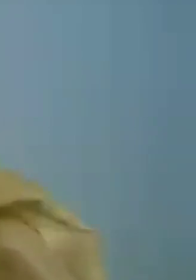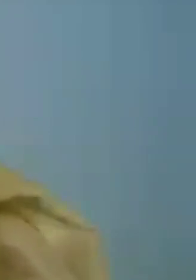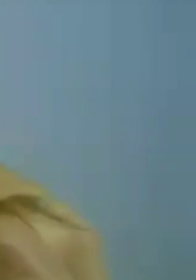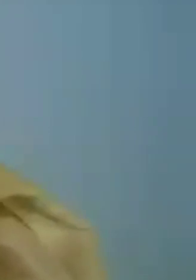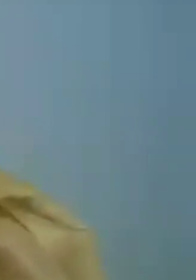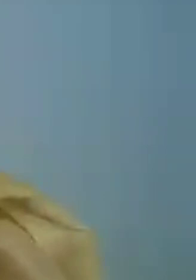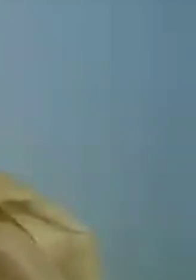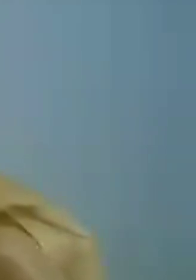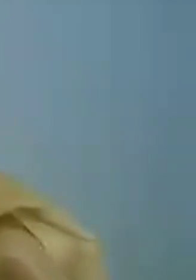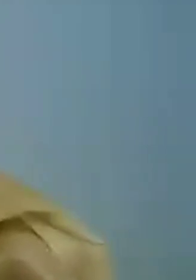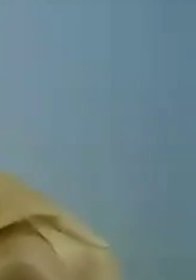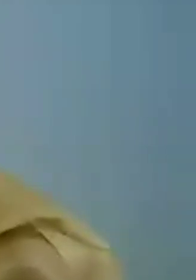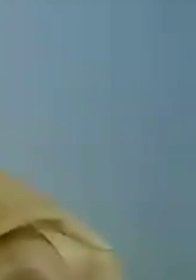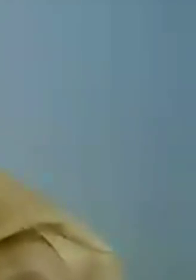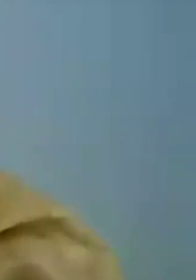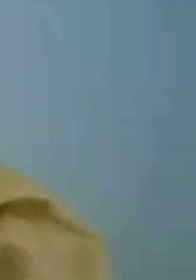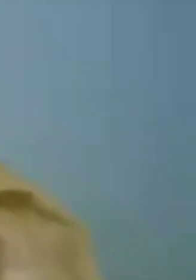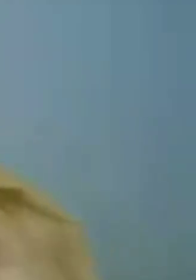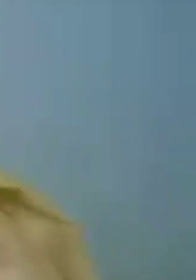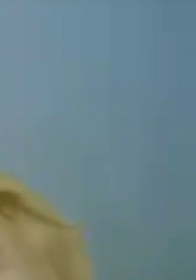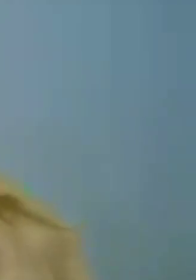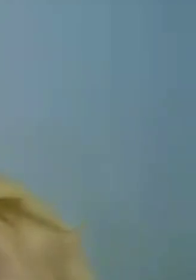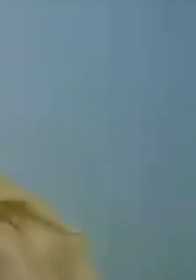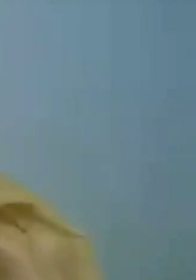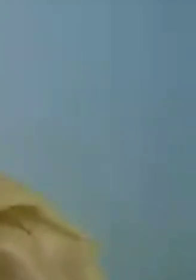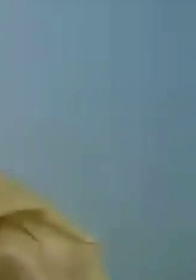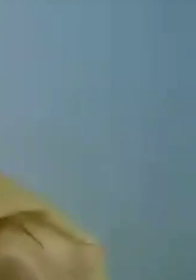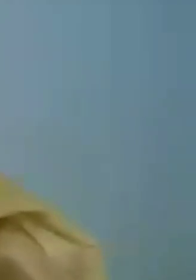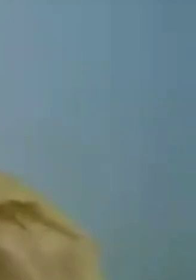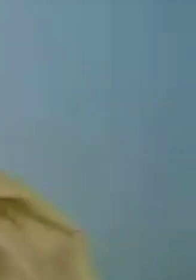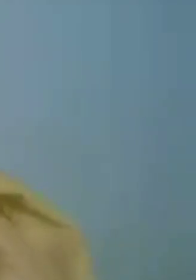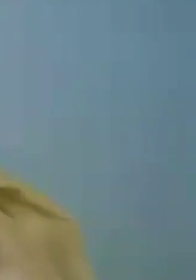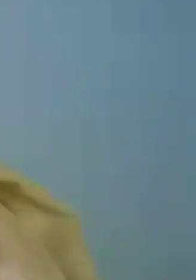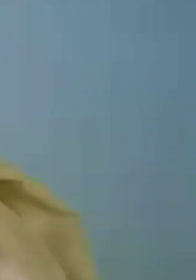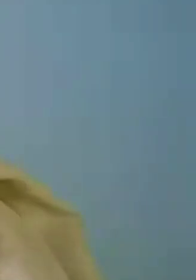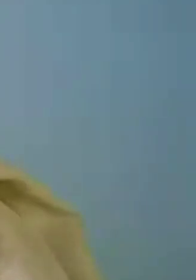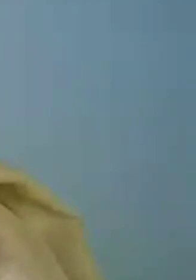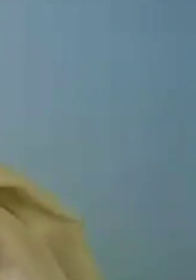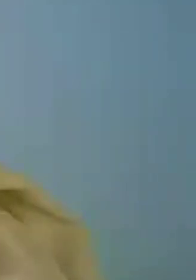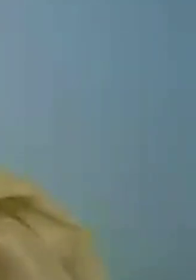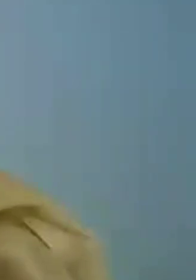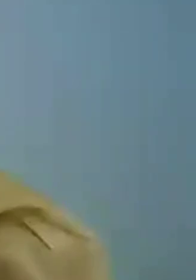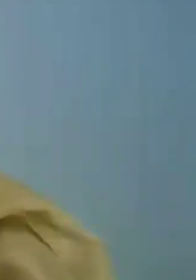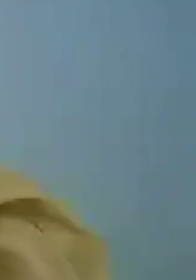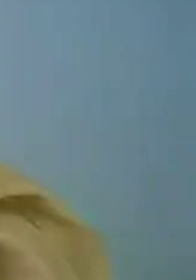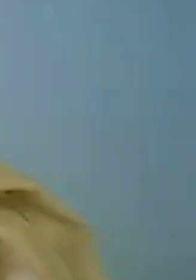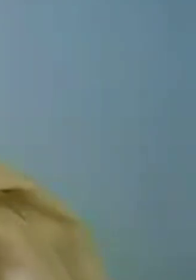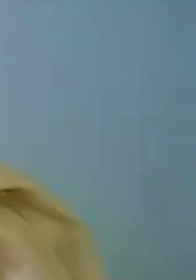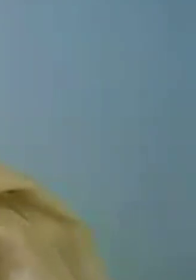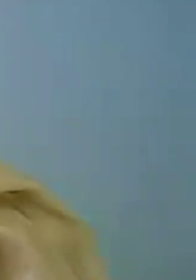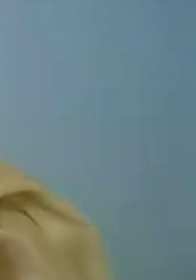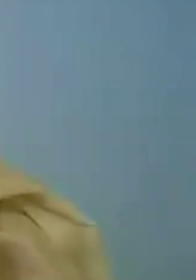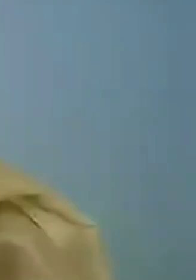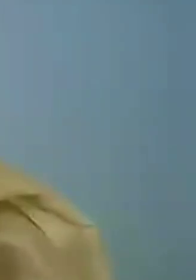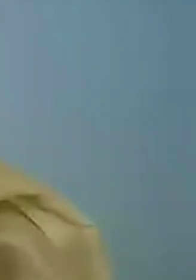in certificate course on research methodology too. So a warm welcome to you, Dr. Mita Singhal. Before you go on to speak, I request